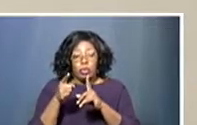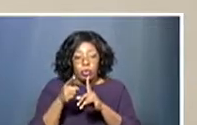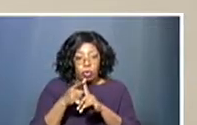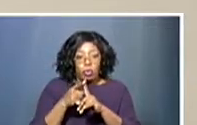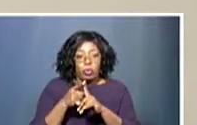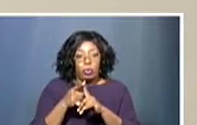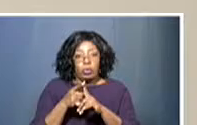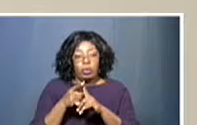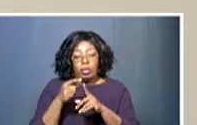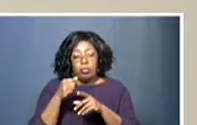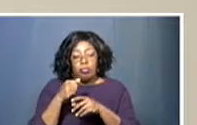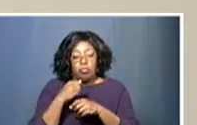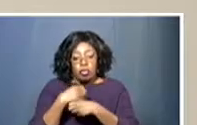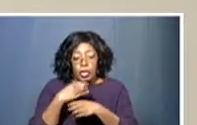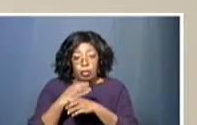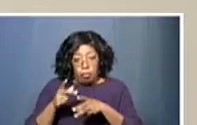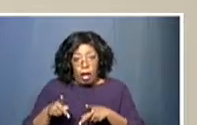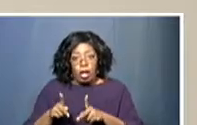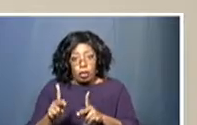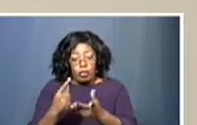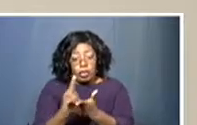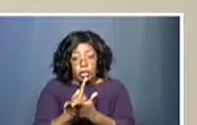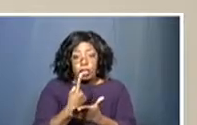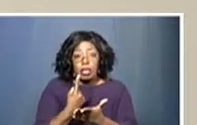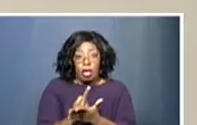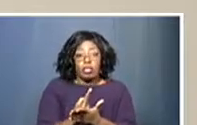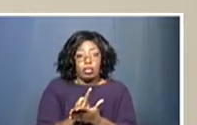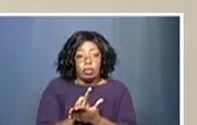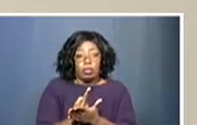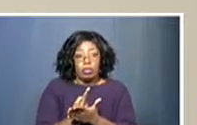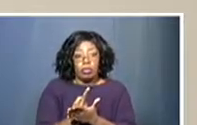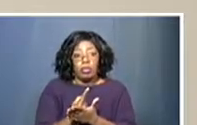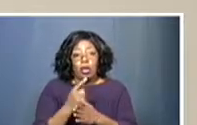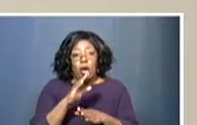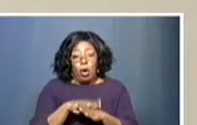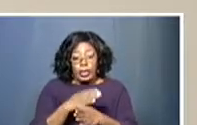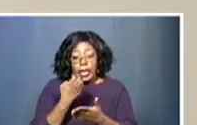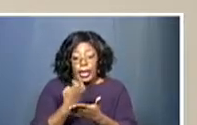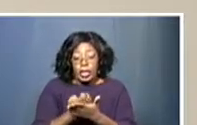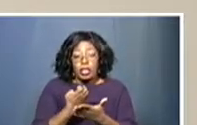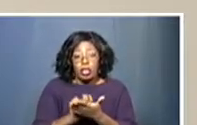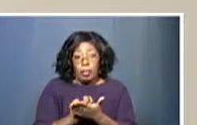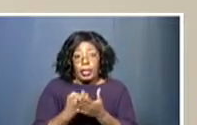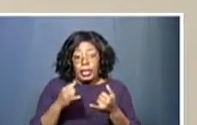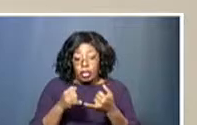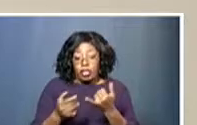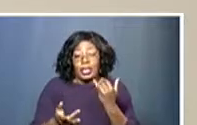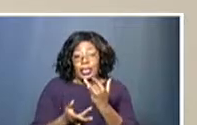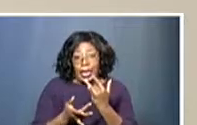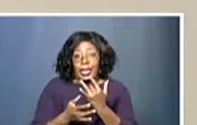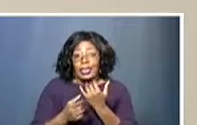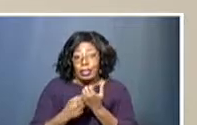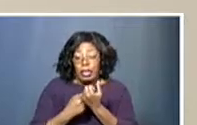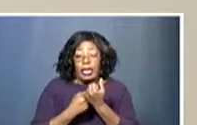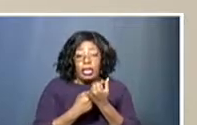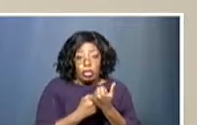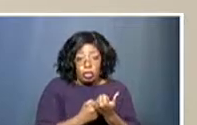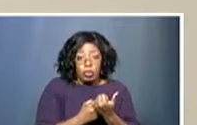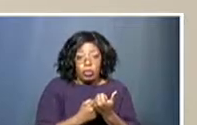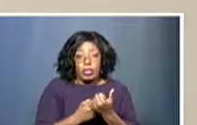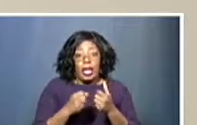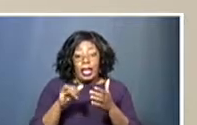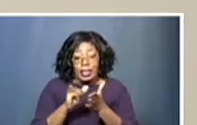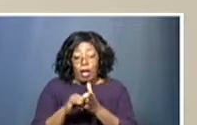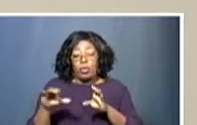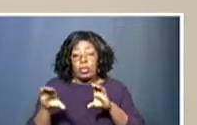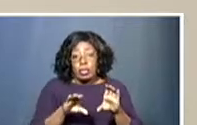the pathway for discussions on a number of economic issues and technical assistance, and that was done